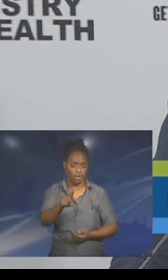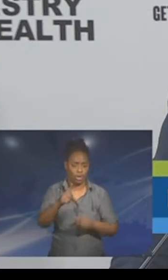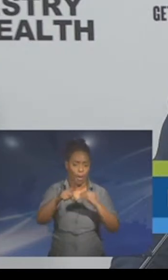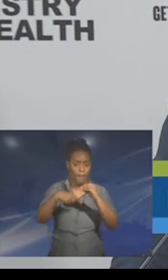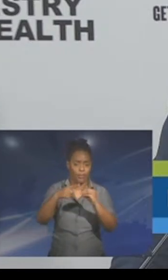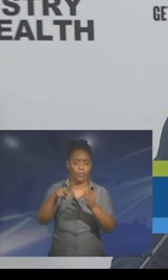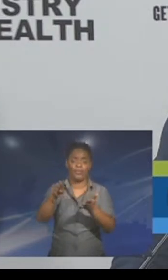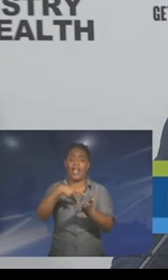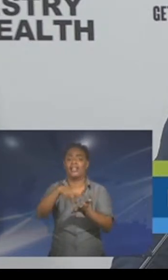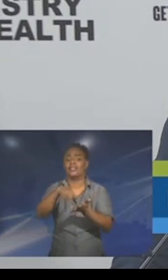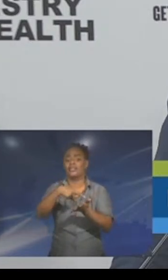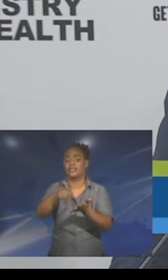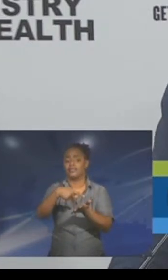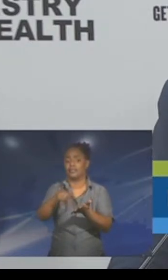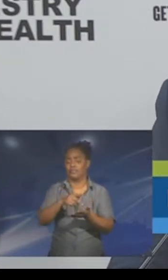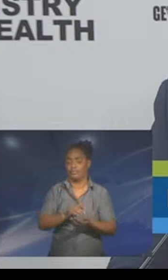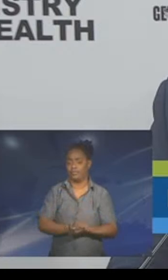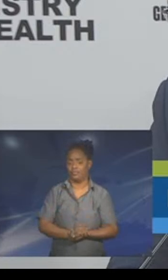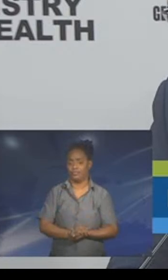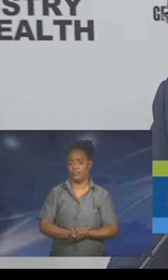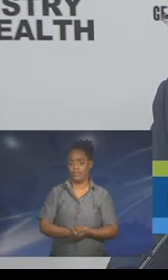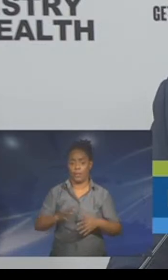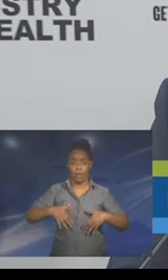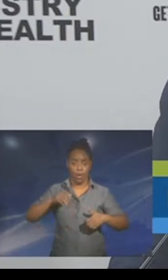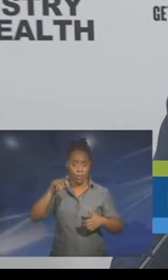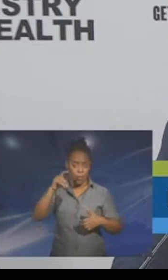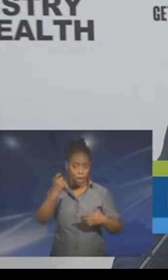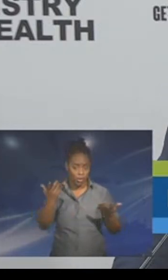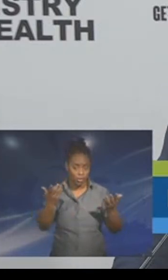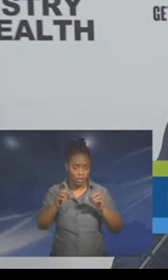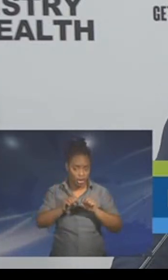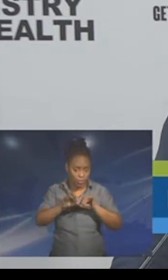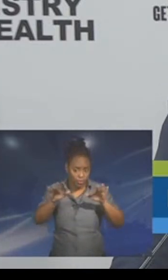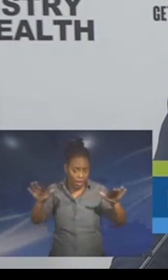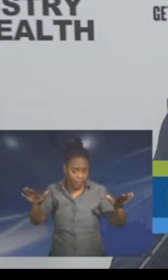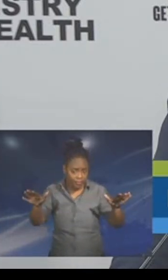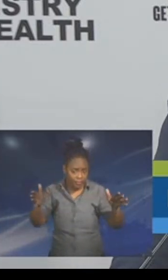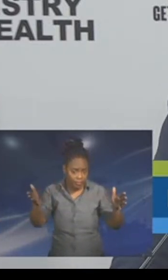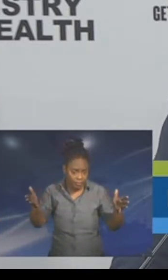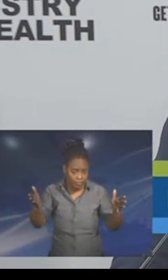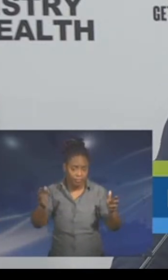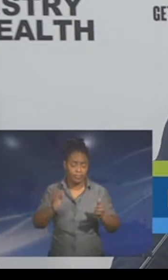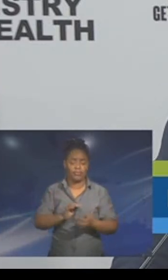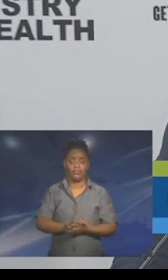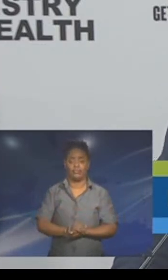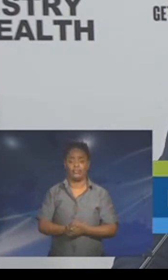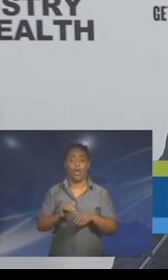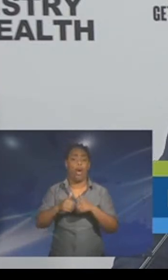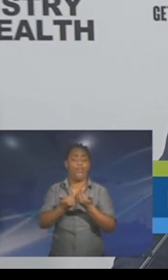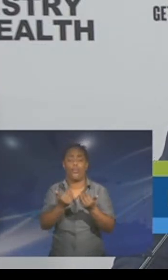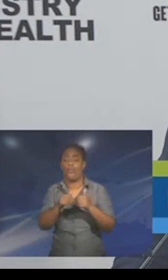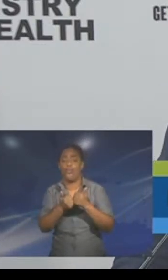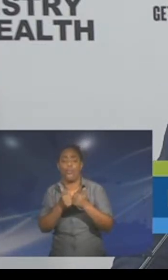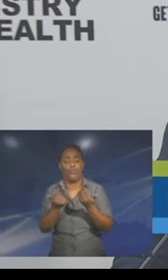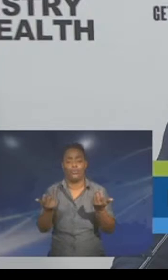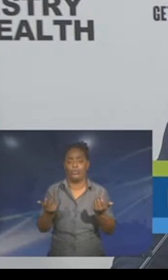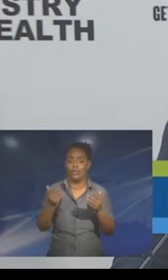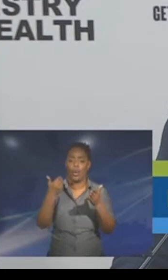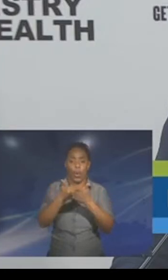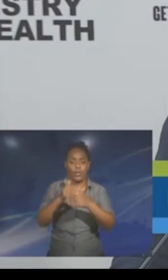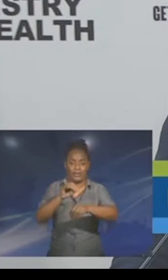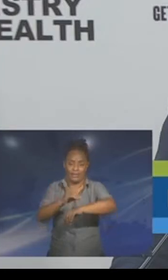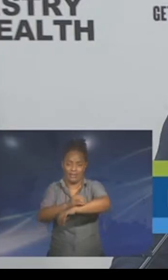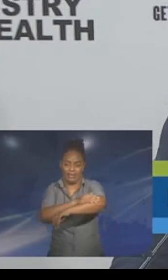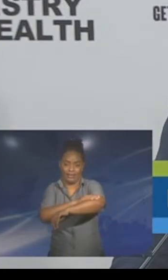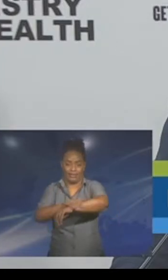the monkeypox transmission, as the CMO has said and I have said, is mainly close skin-to-skin